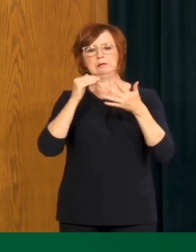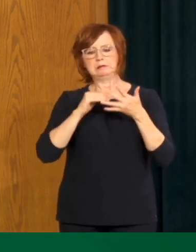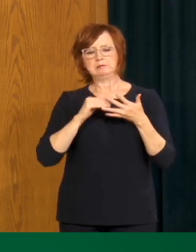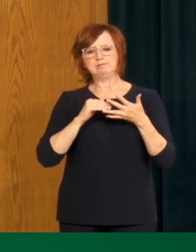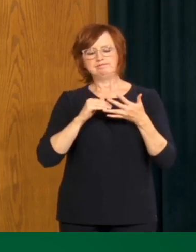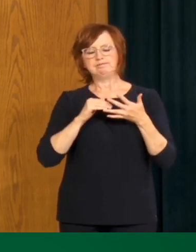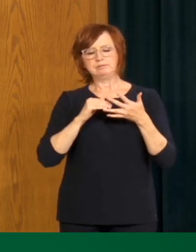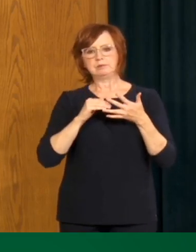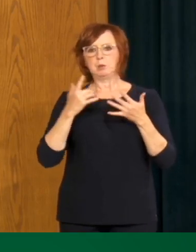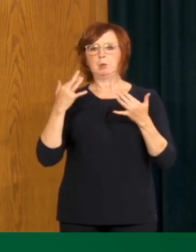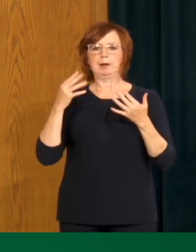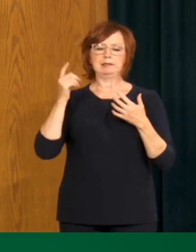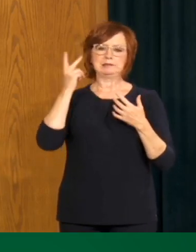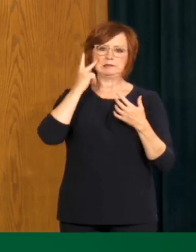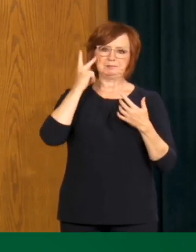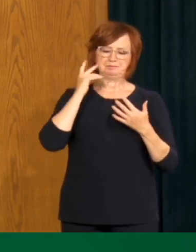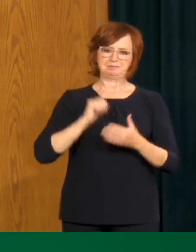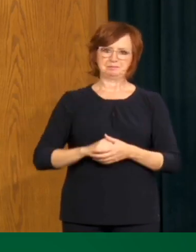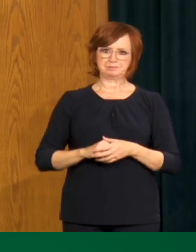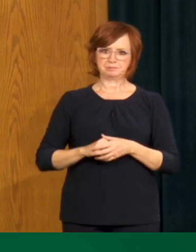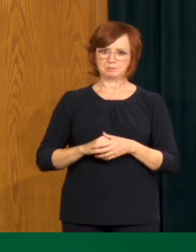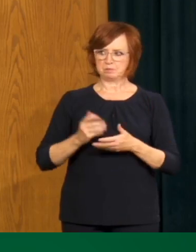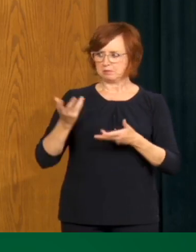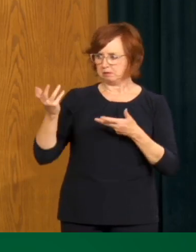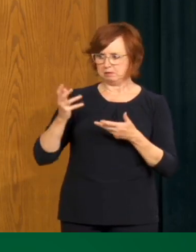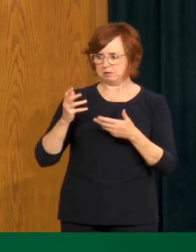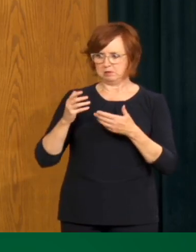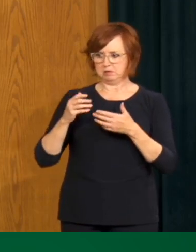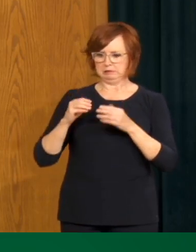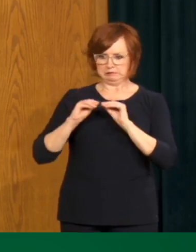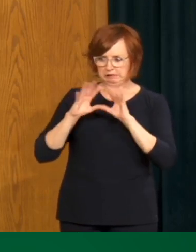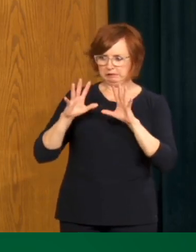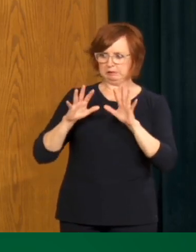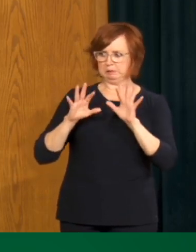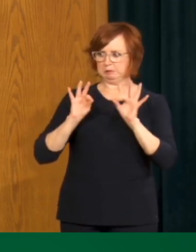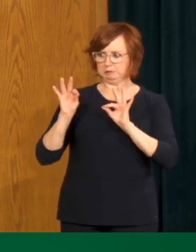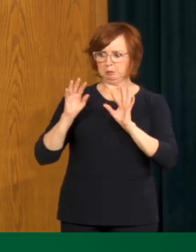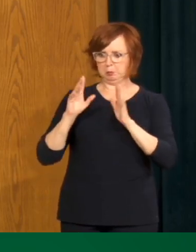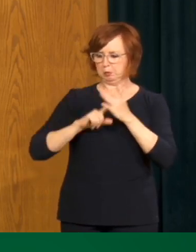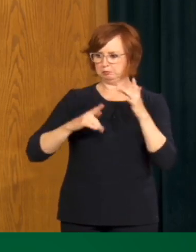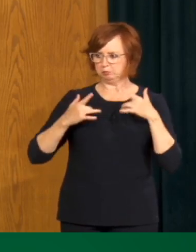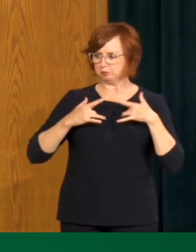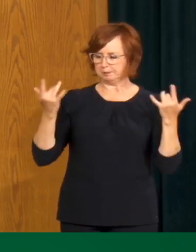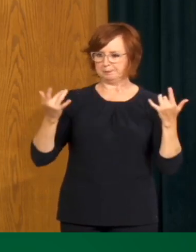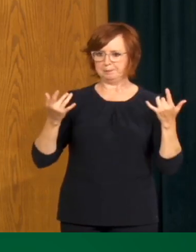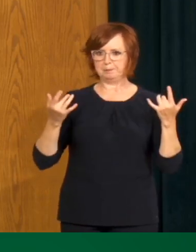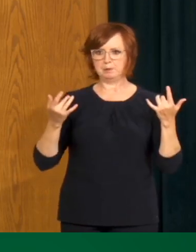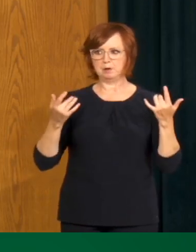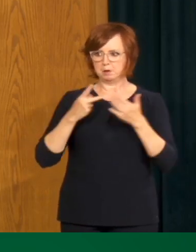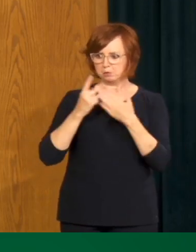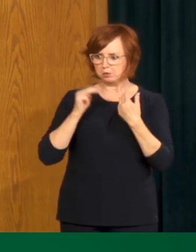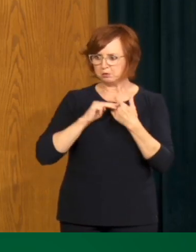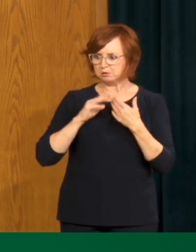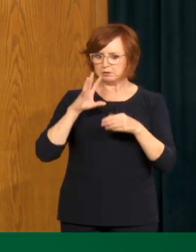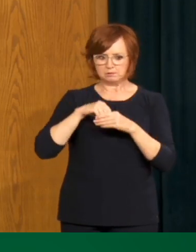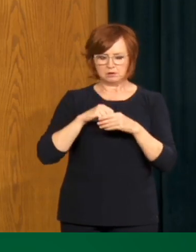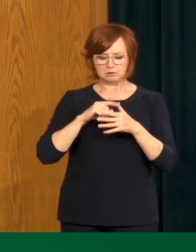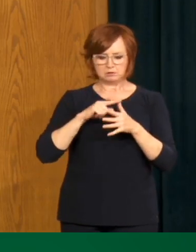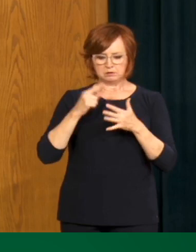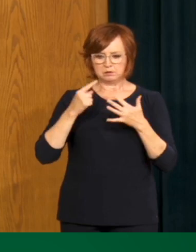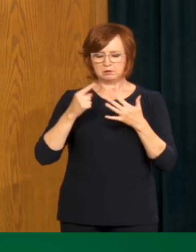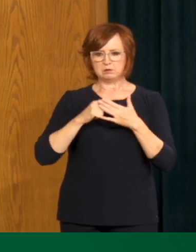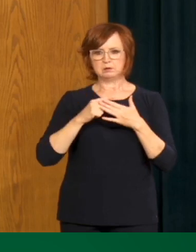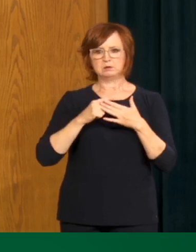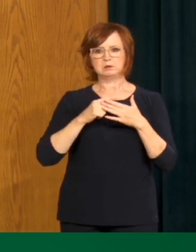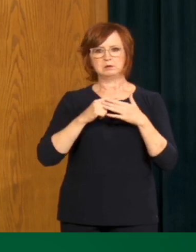work on precisely how the programs that the provinces actually participate in, which I think are less